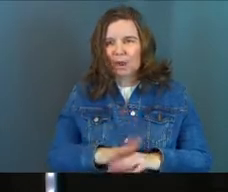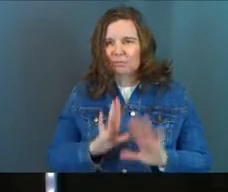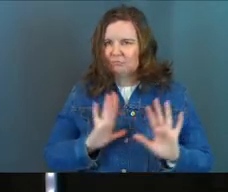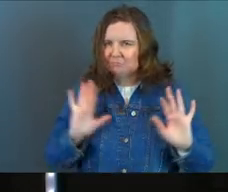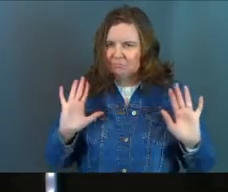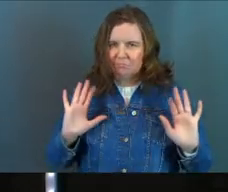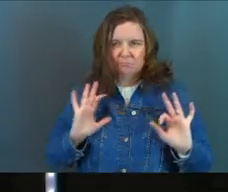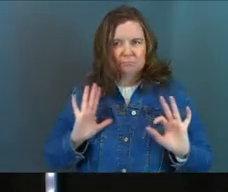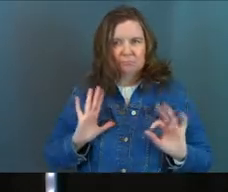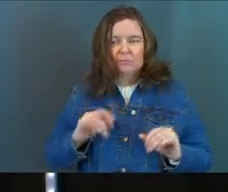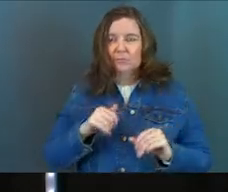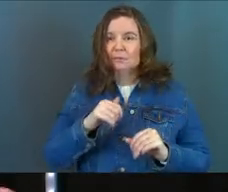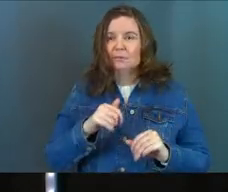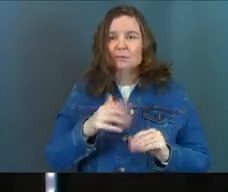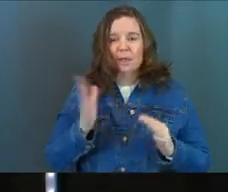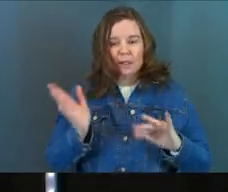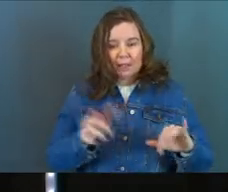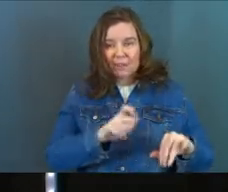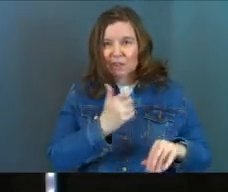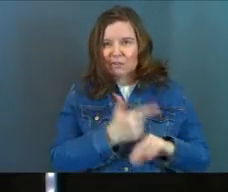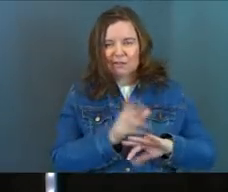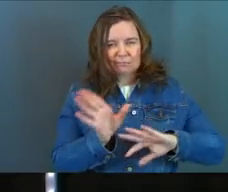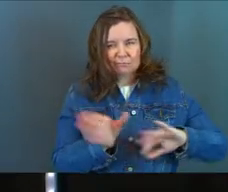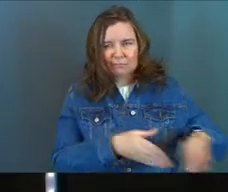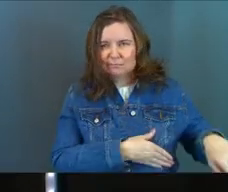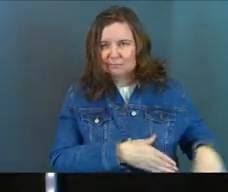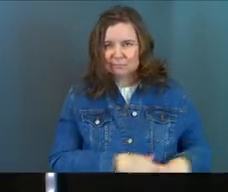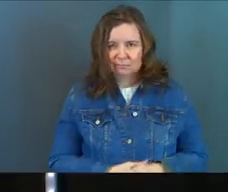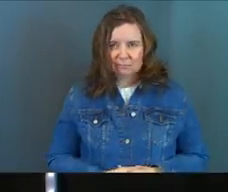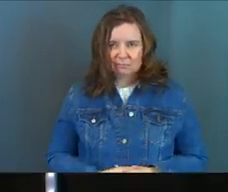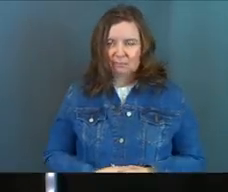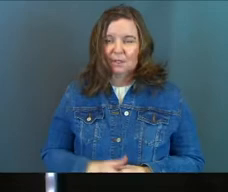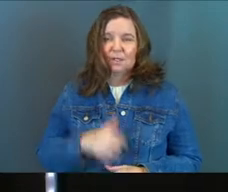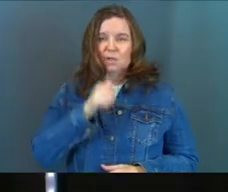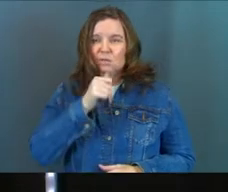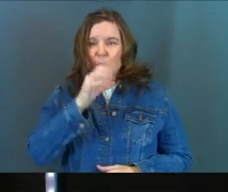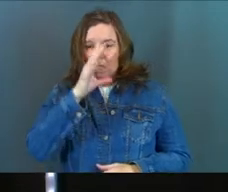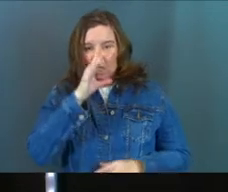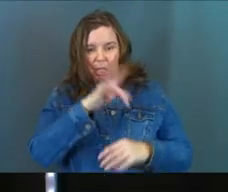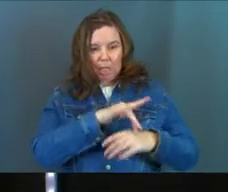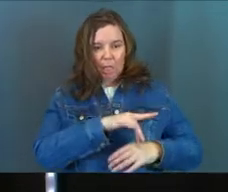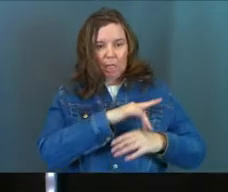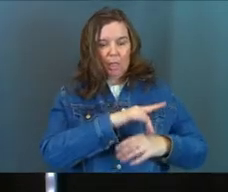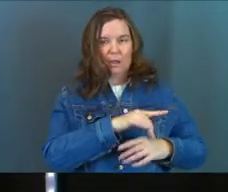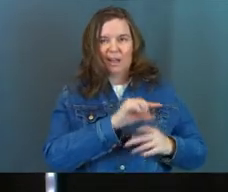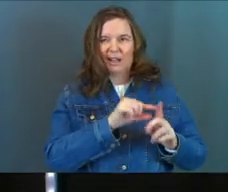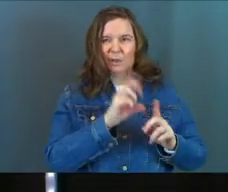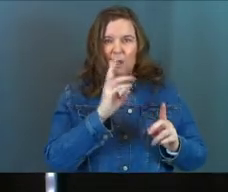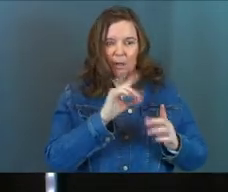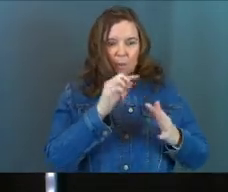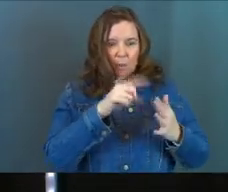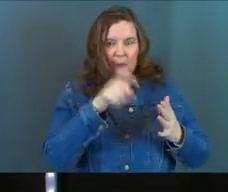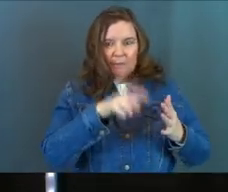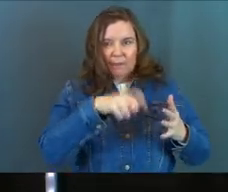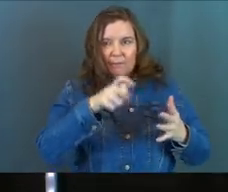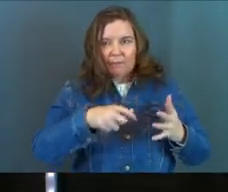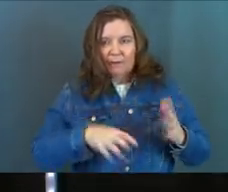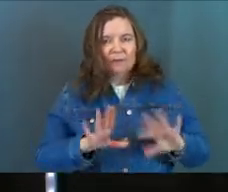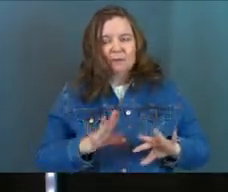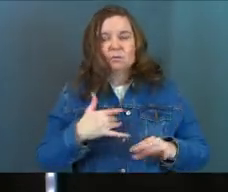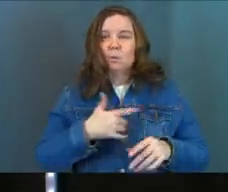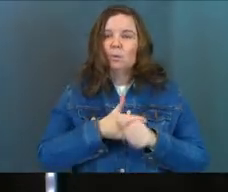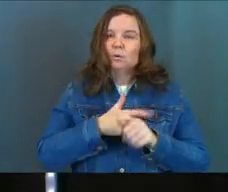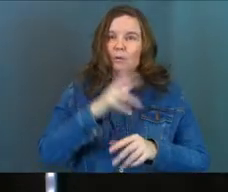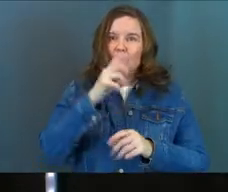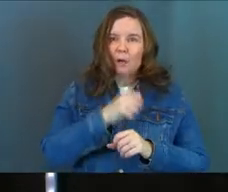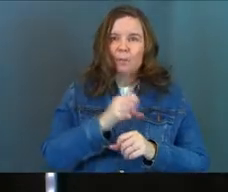at. You know, let those days go. Don't get caught up in weirdness, right? And don't get caught up in